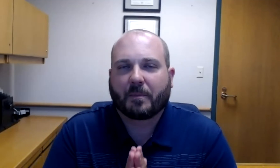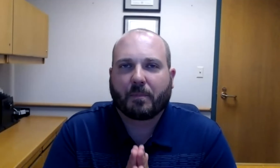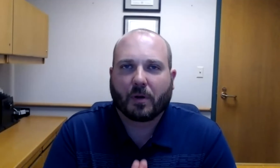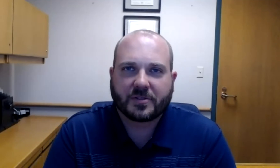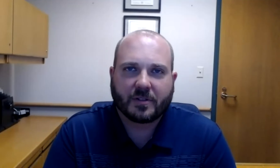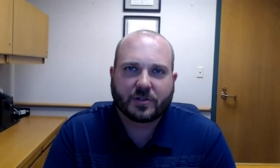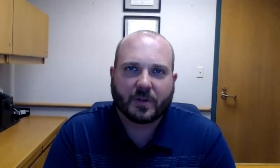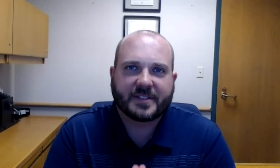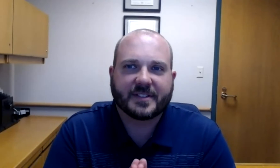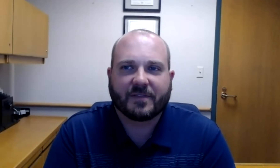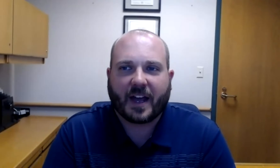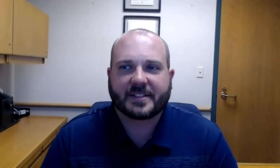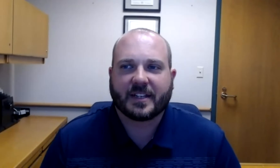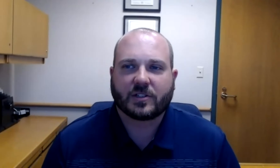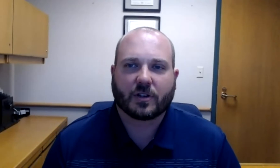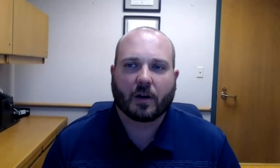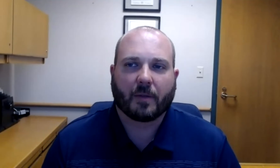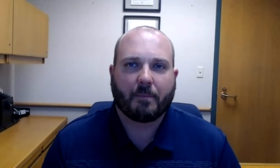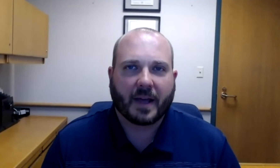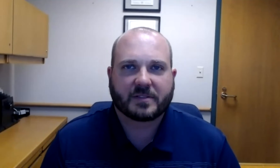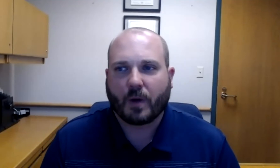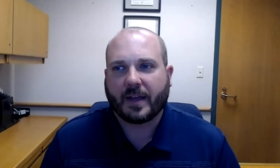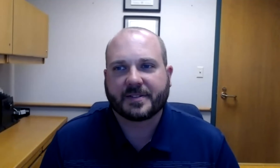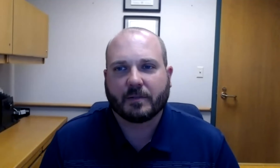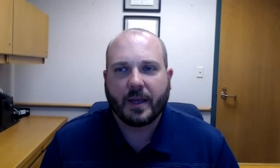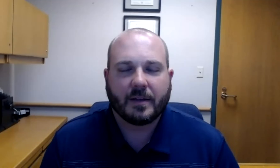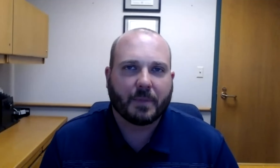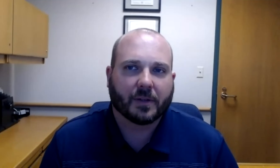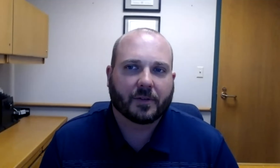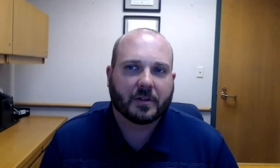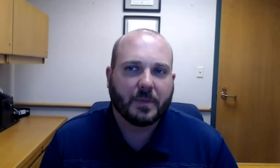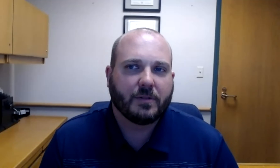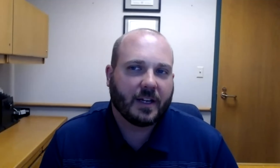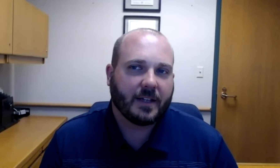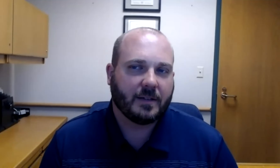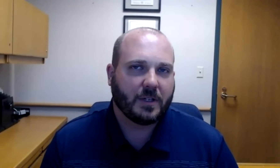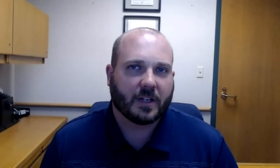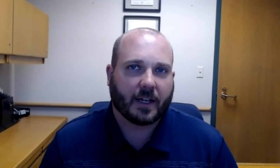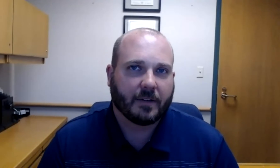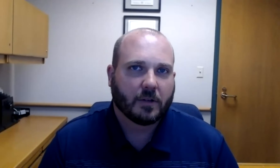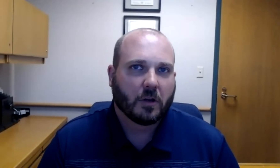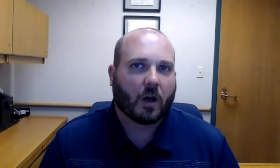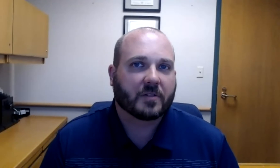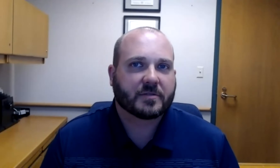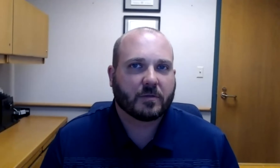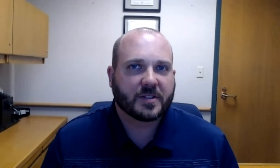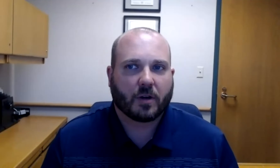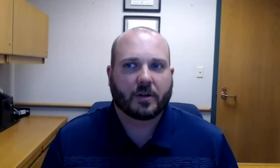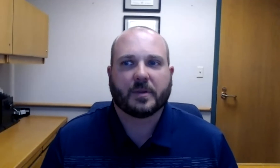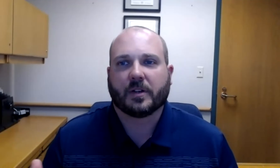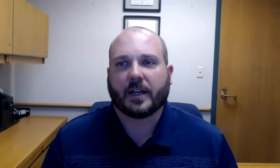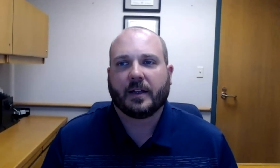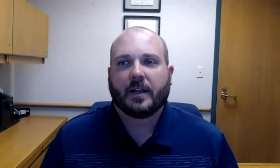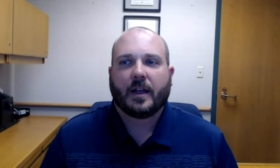stress personal choices and vaccination are the best ways that we can build community immunity, also known as